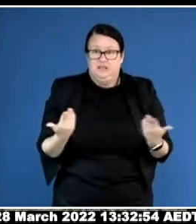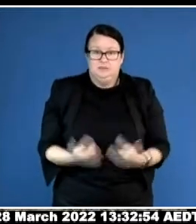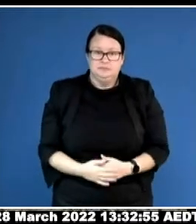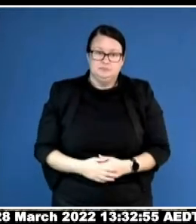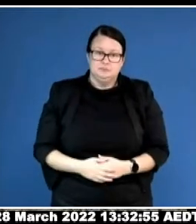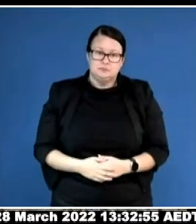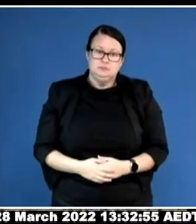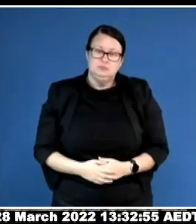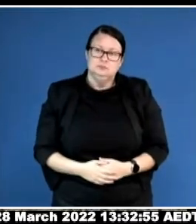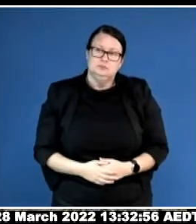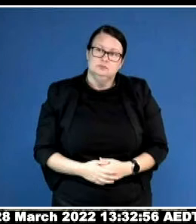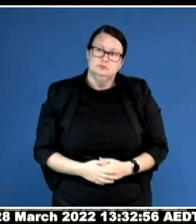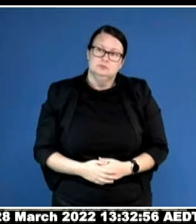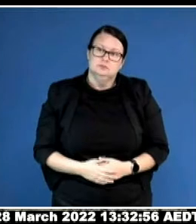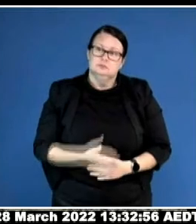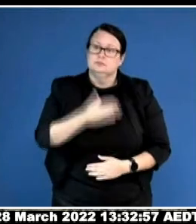Commissioner Galbert.